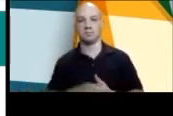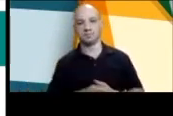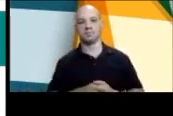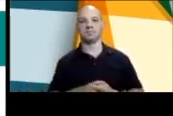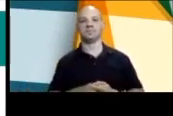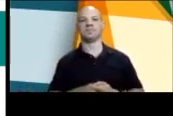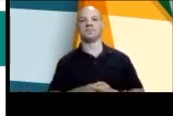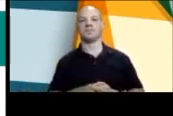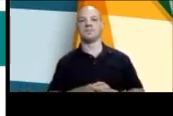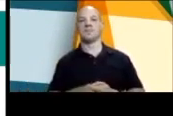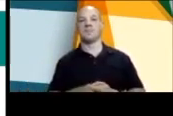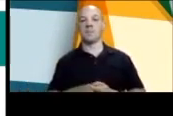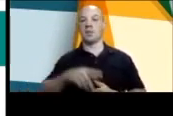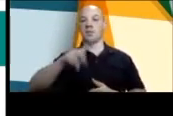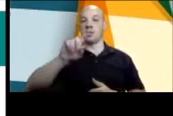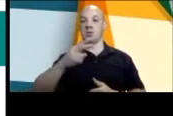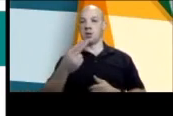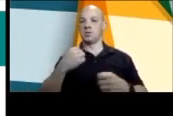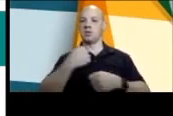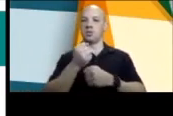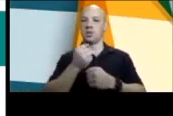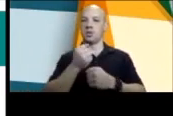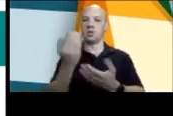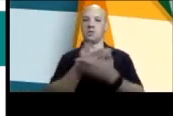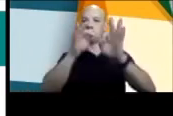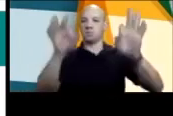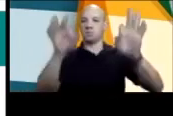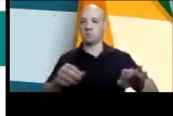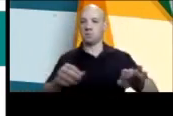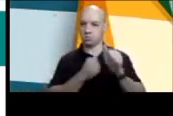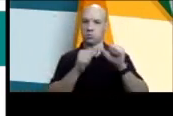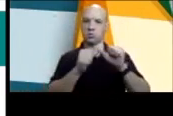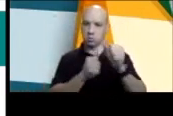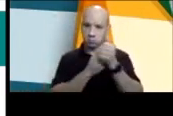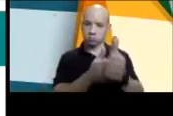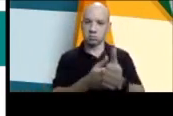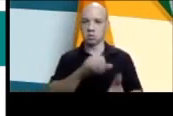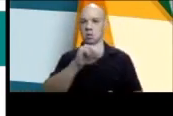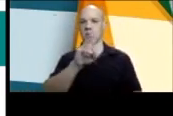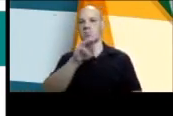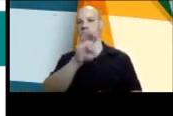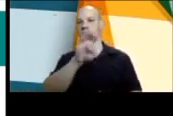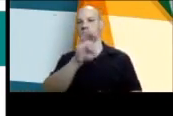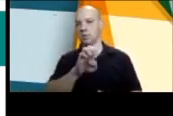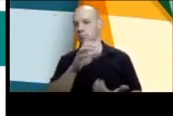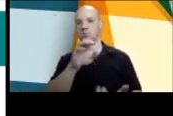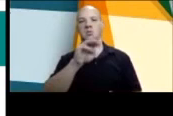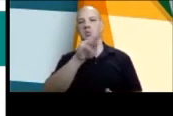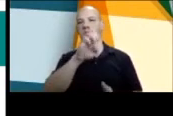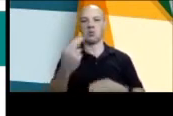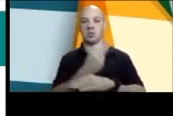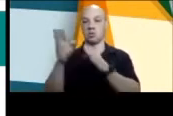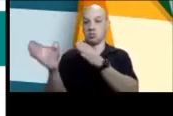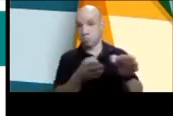PRDOH has created various forms for maintaining compliance with MWBE, such as MWBE Utilization